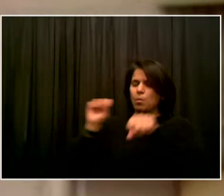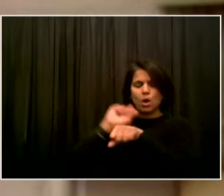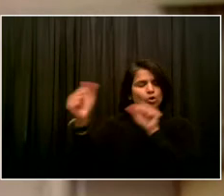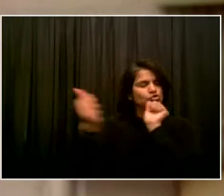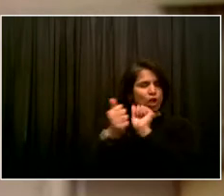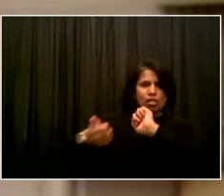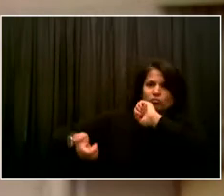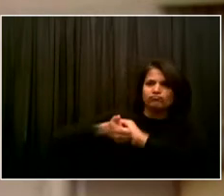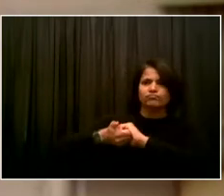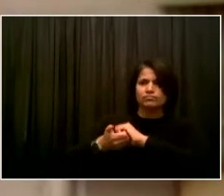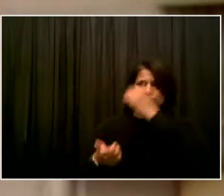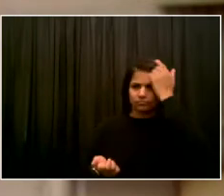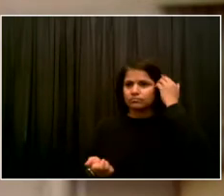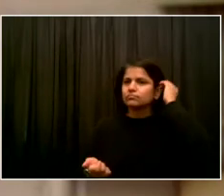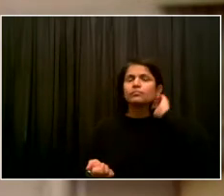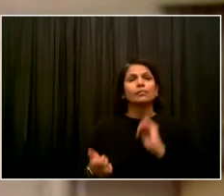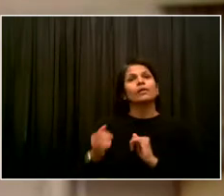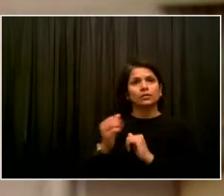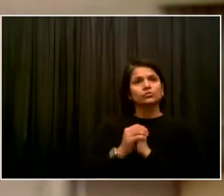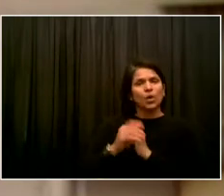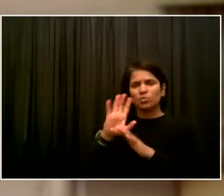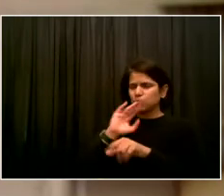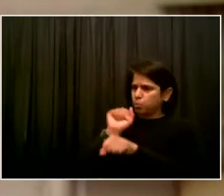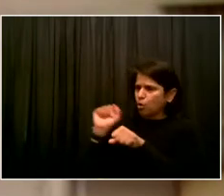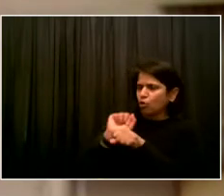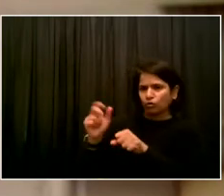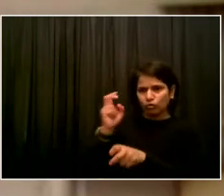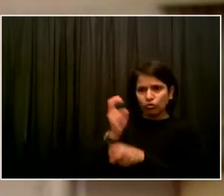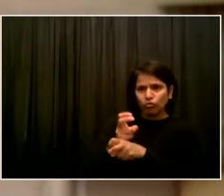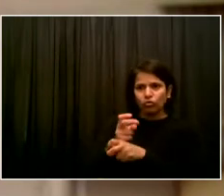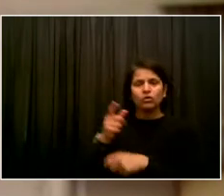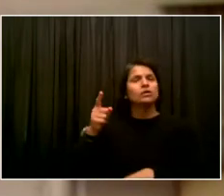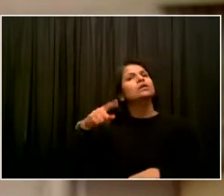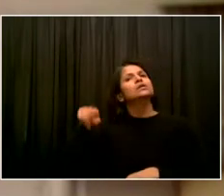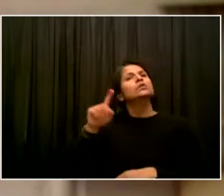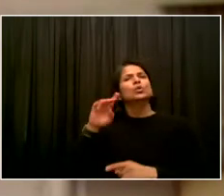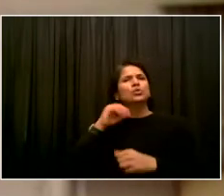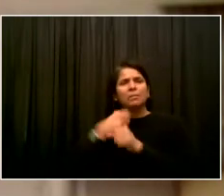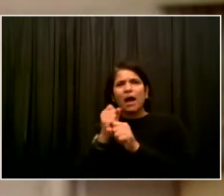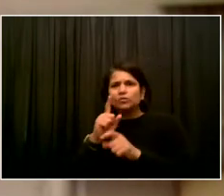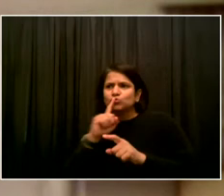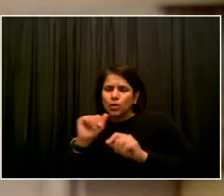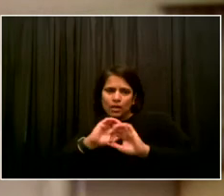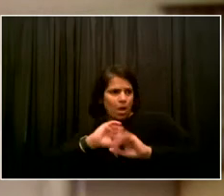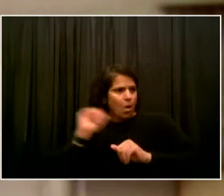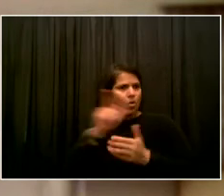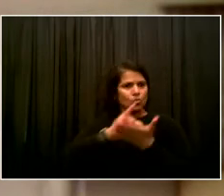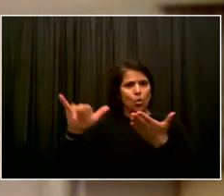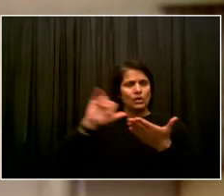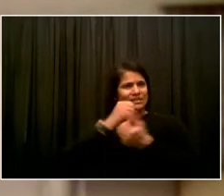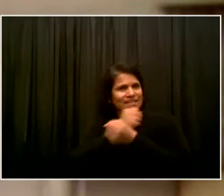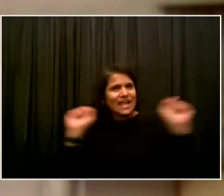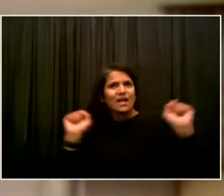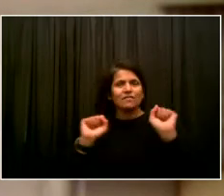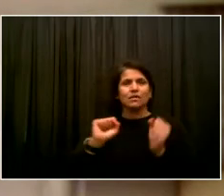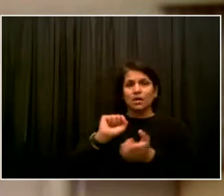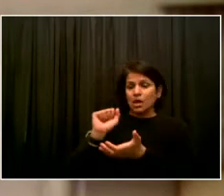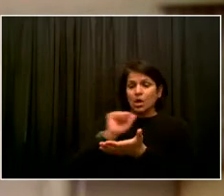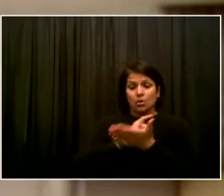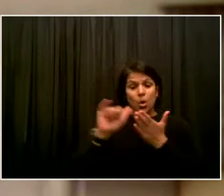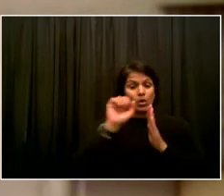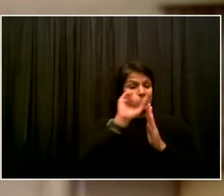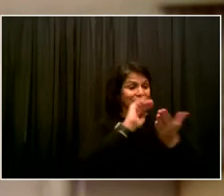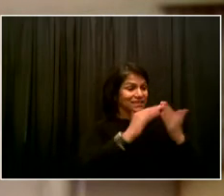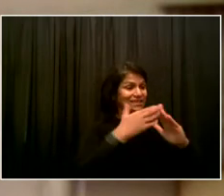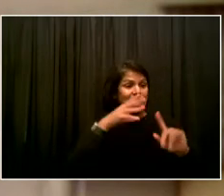keep New Yorkers as well as every New York State resident safe, and to continue that pledge of collaboration. I'm very